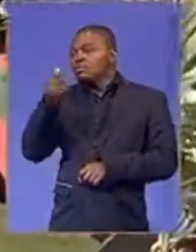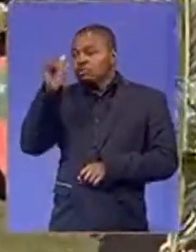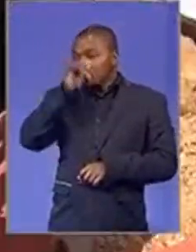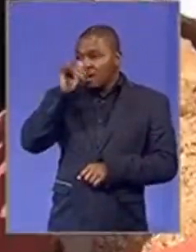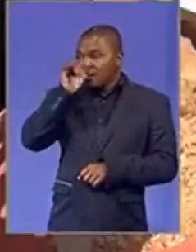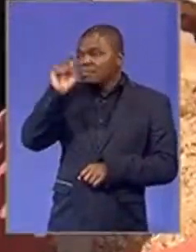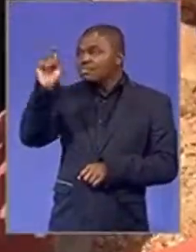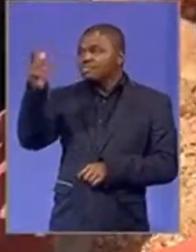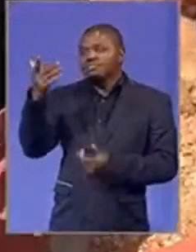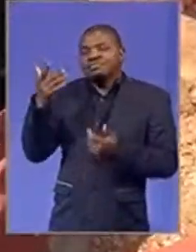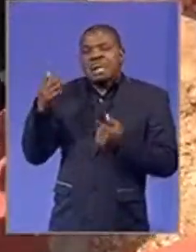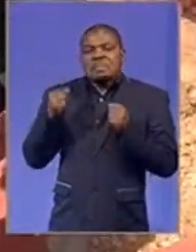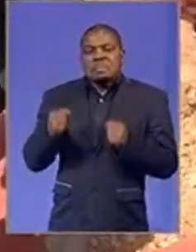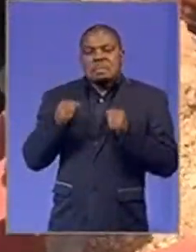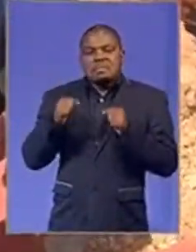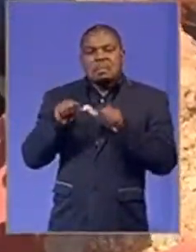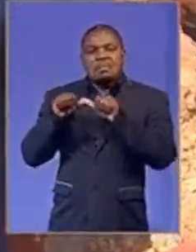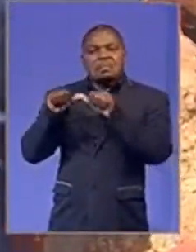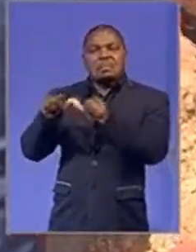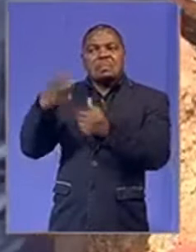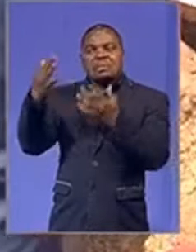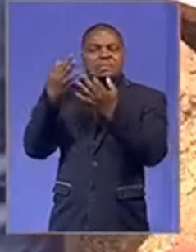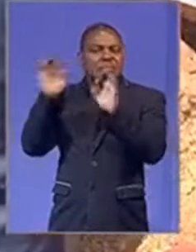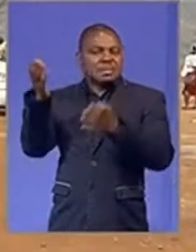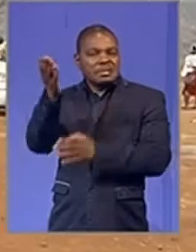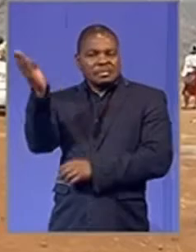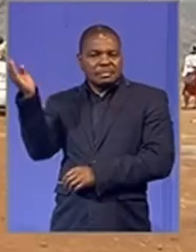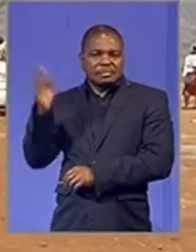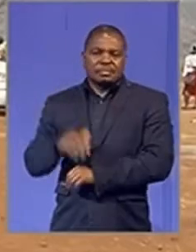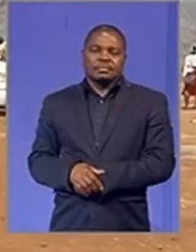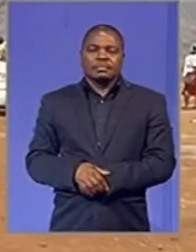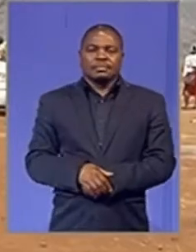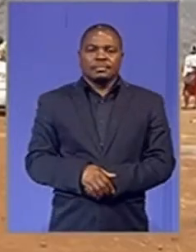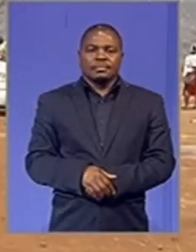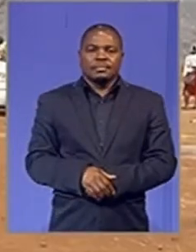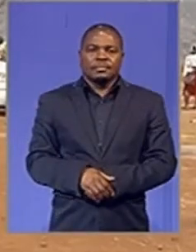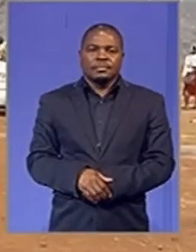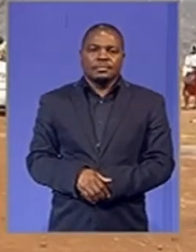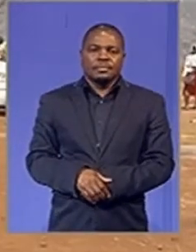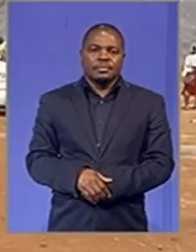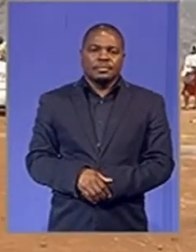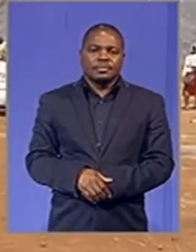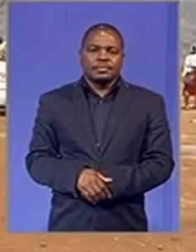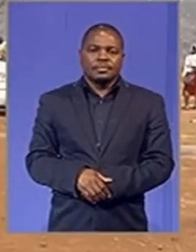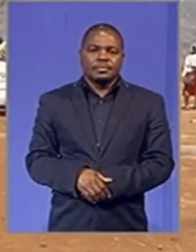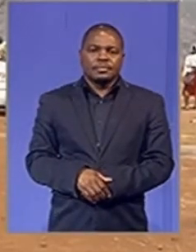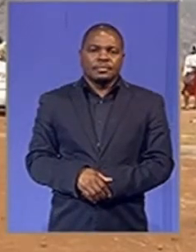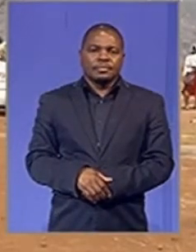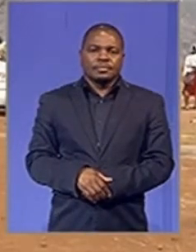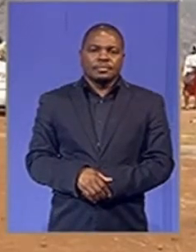bone ba santse ba tsamaya ba gololesegile. Mmabona, SABC News, Pretoria.